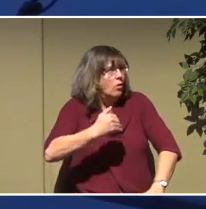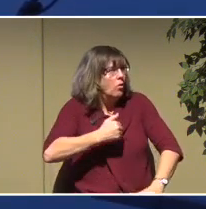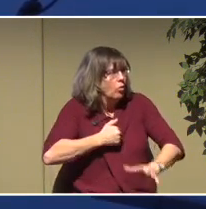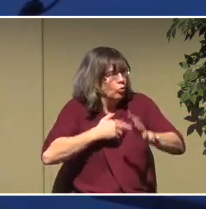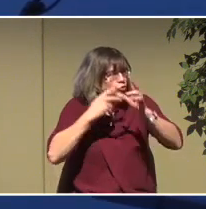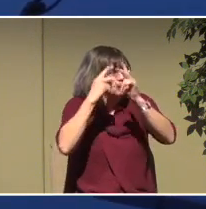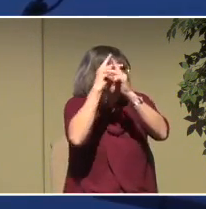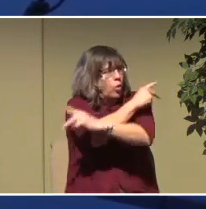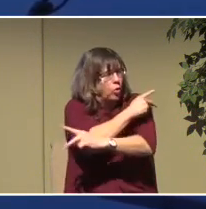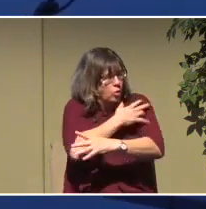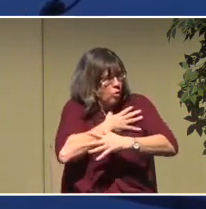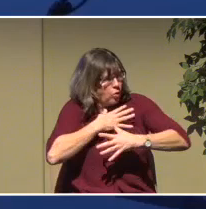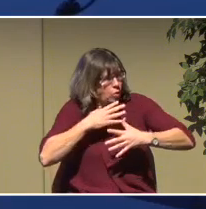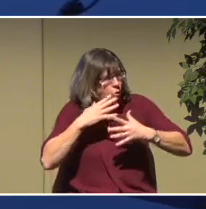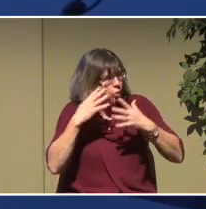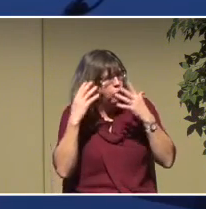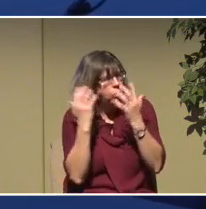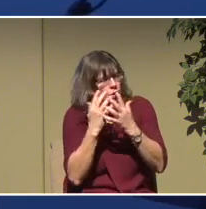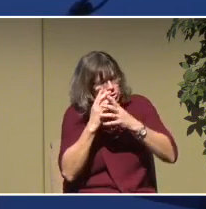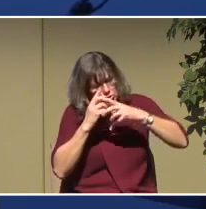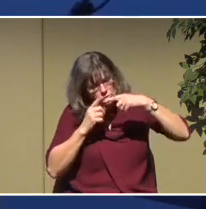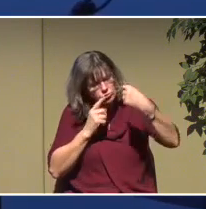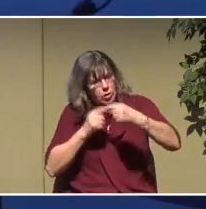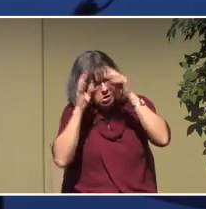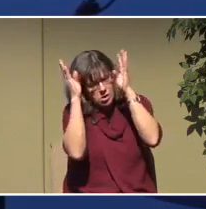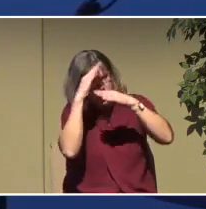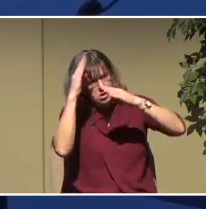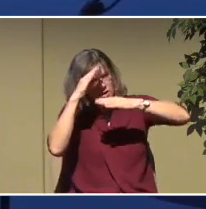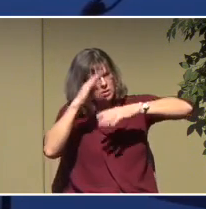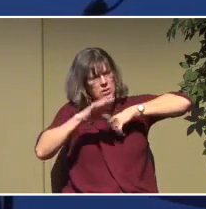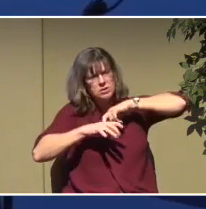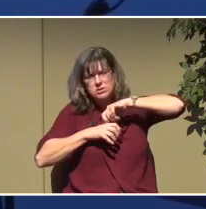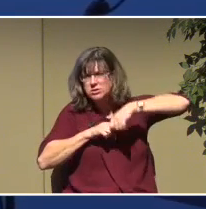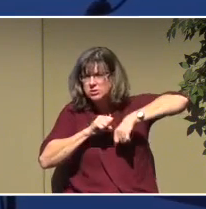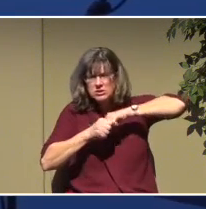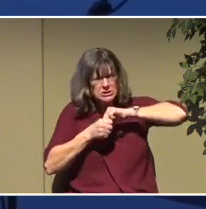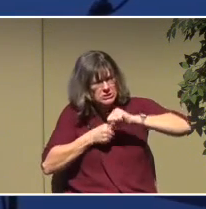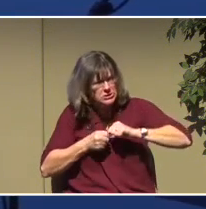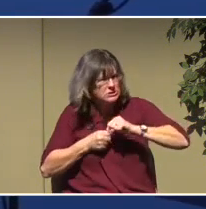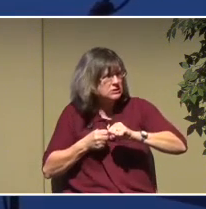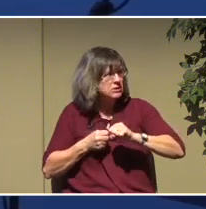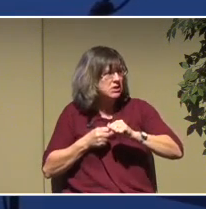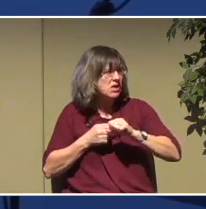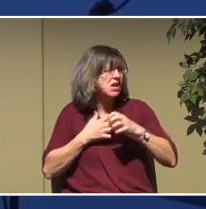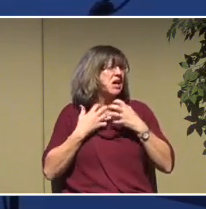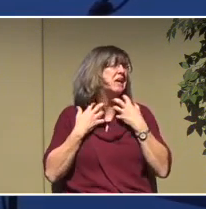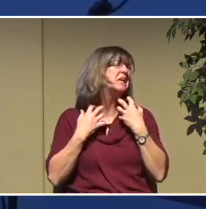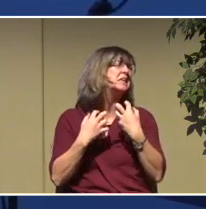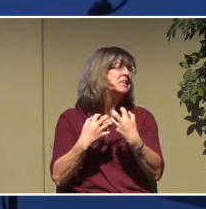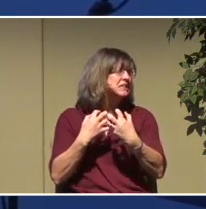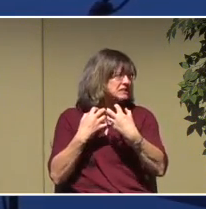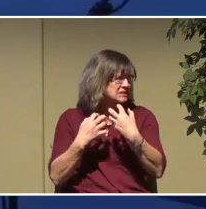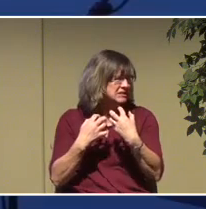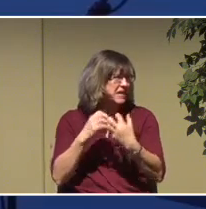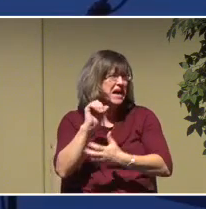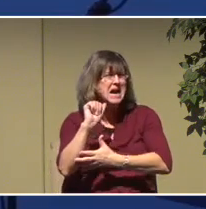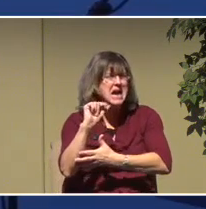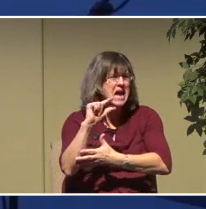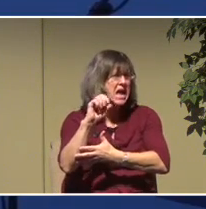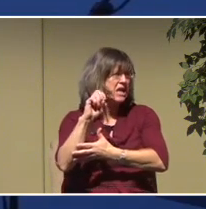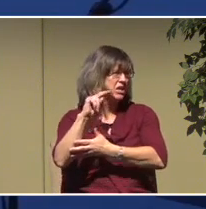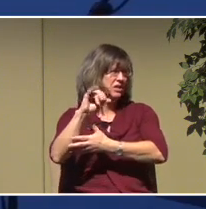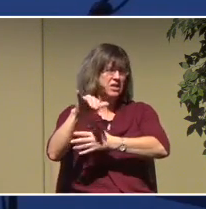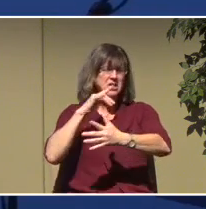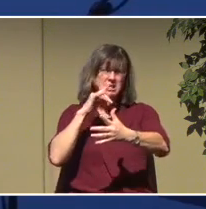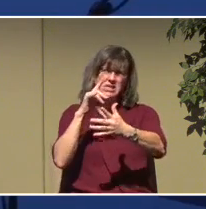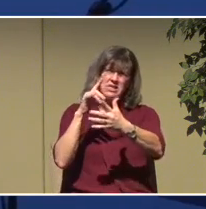And he was troubled and he was distressed. He was in agony. And he